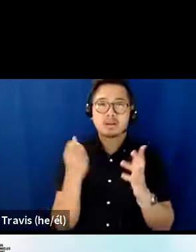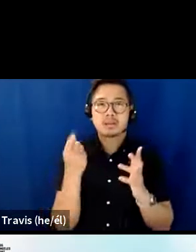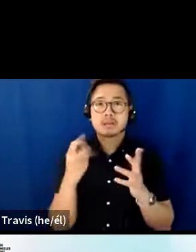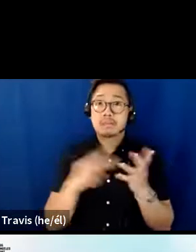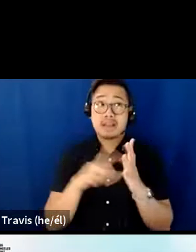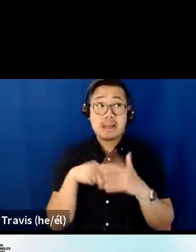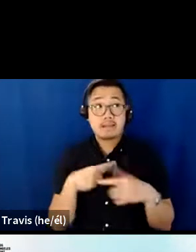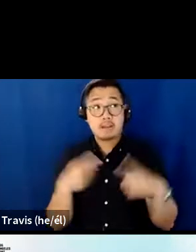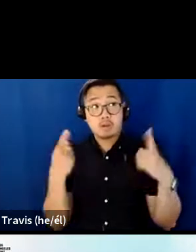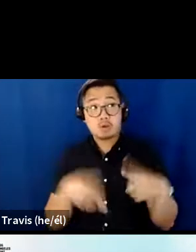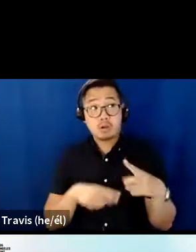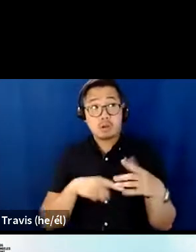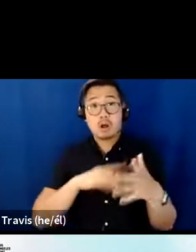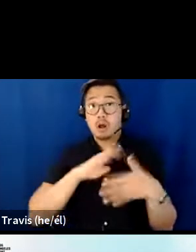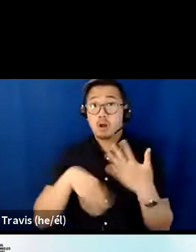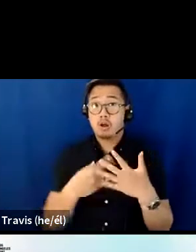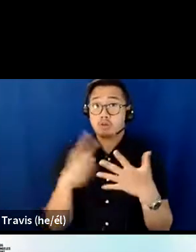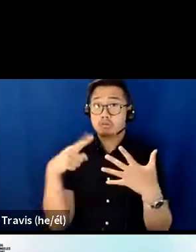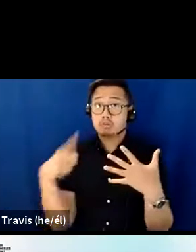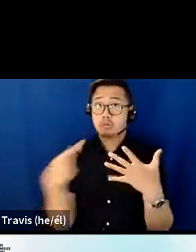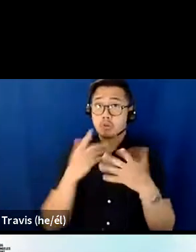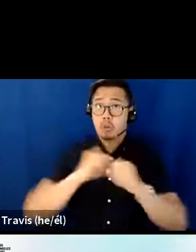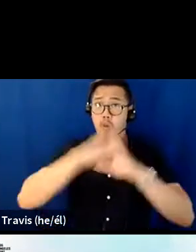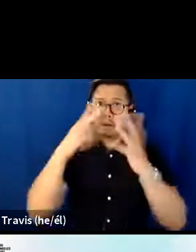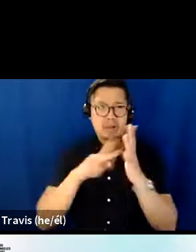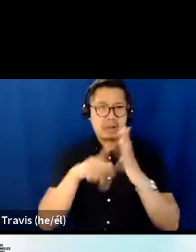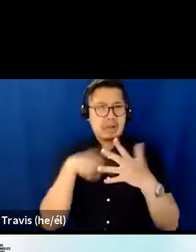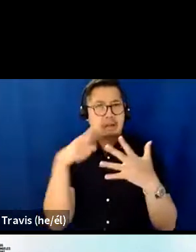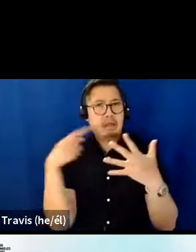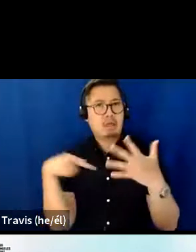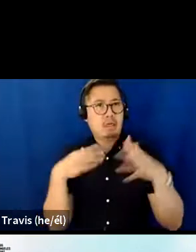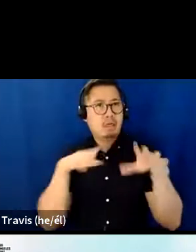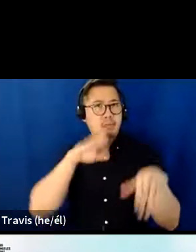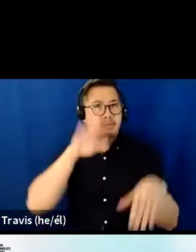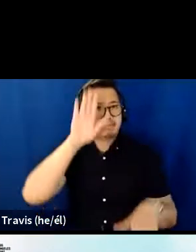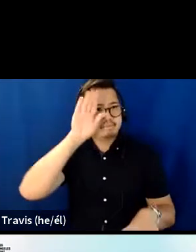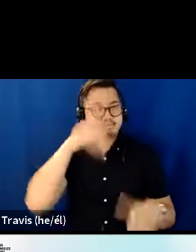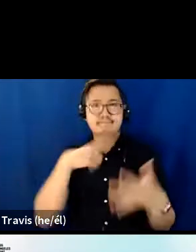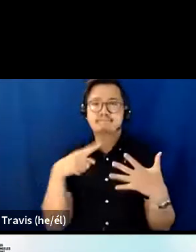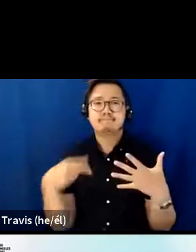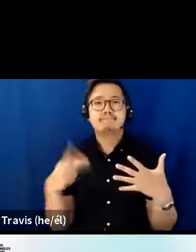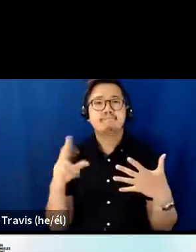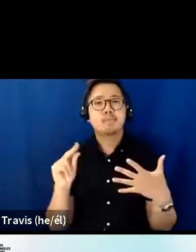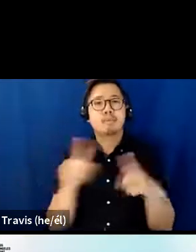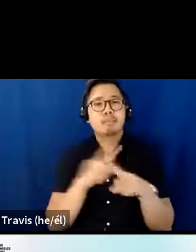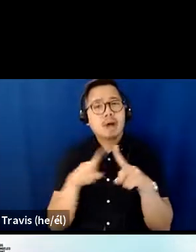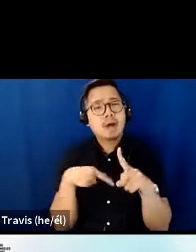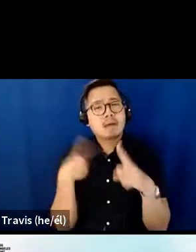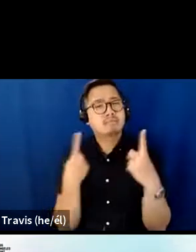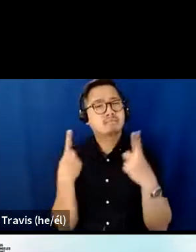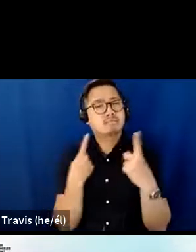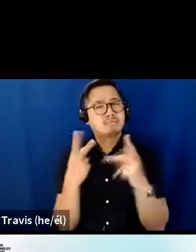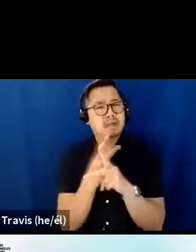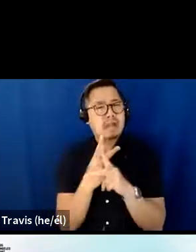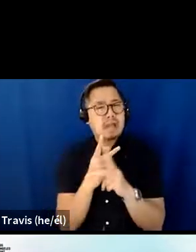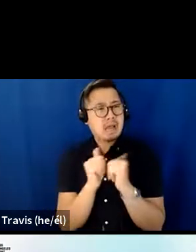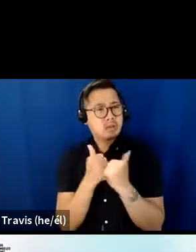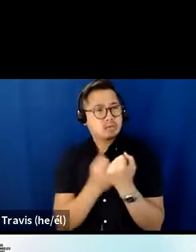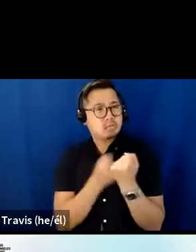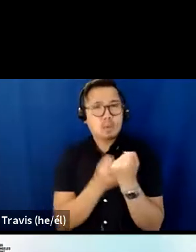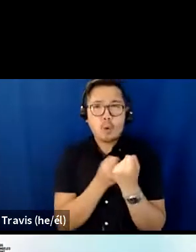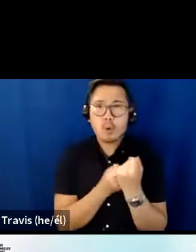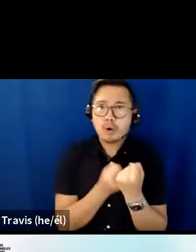agree on everything, you know, but the ways in which we do it is important. So I like when you said that. And then when I think of two